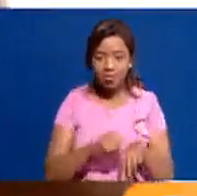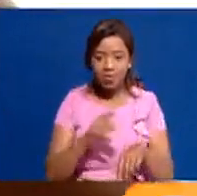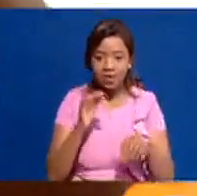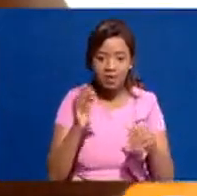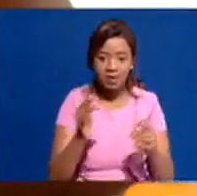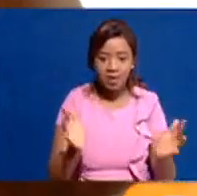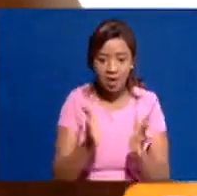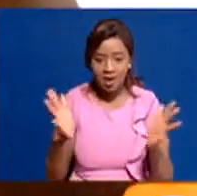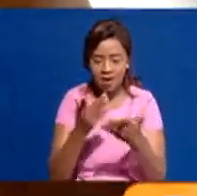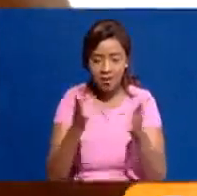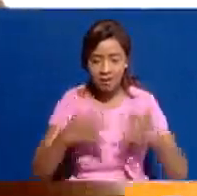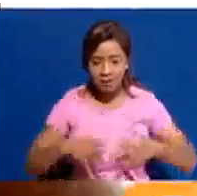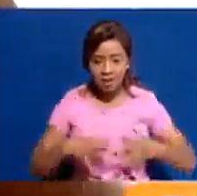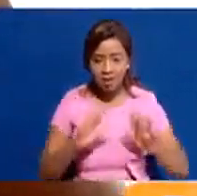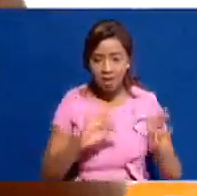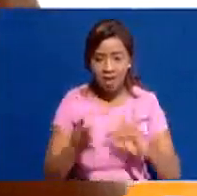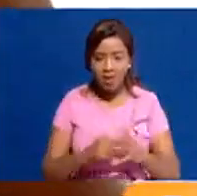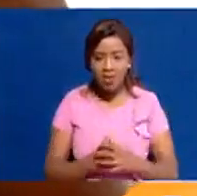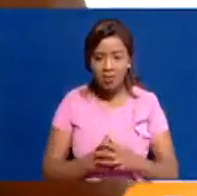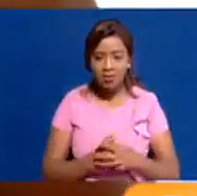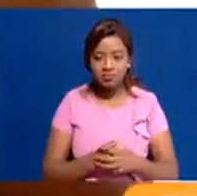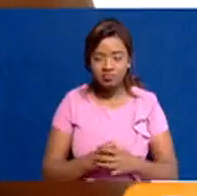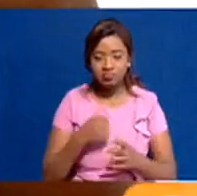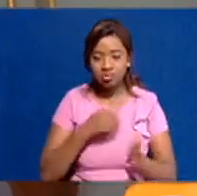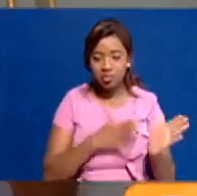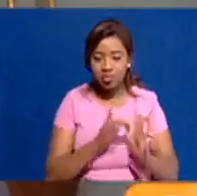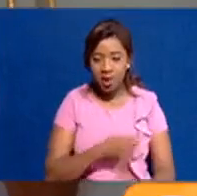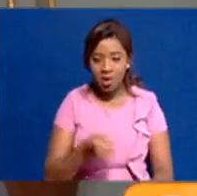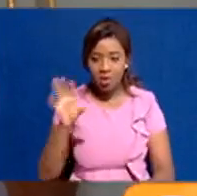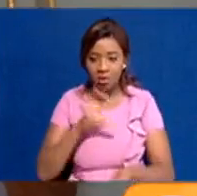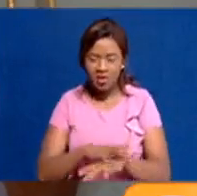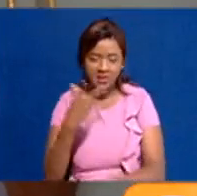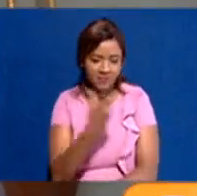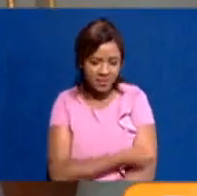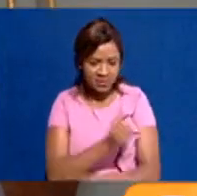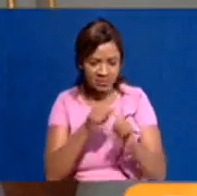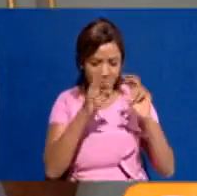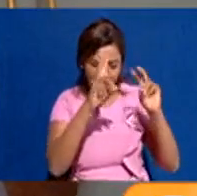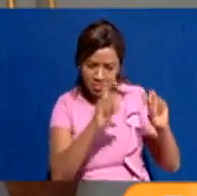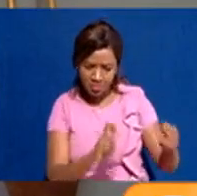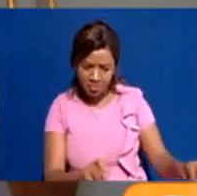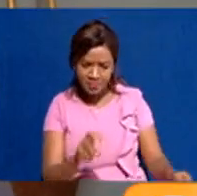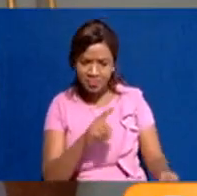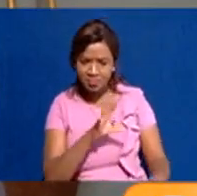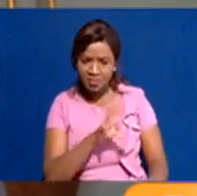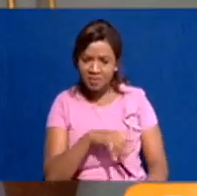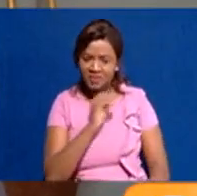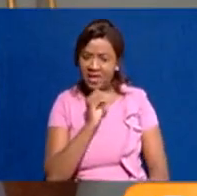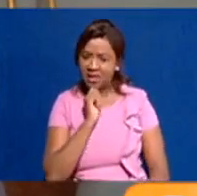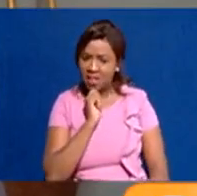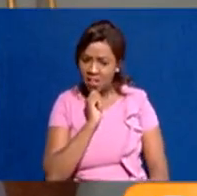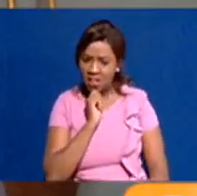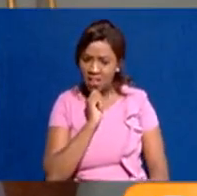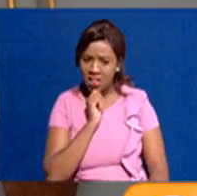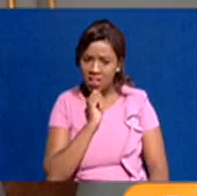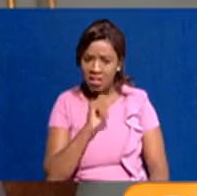the vaccination train. I was supposed to go for my vaccine, so after doing my research, I was quite shocked that HPV was somehow